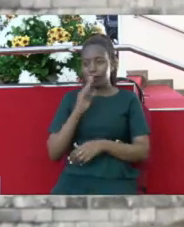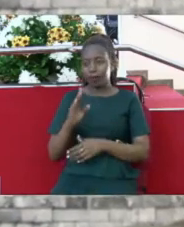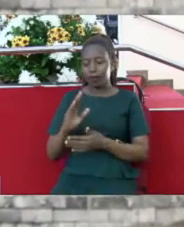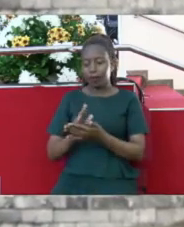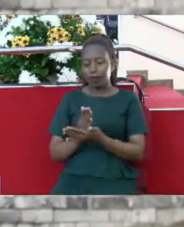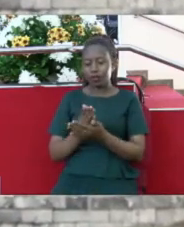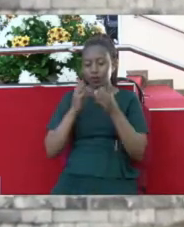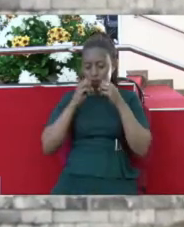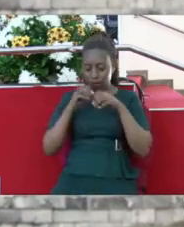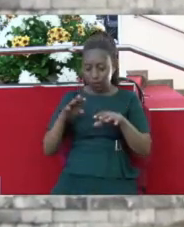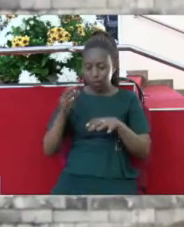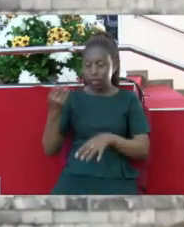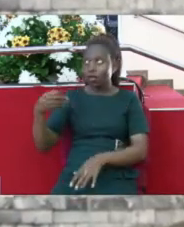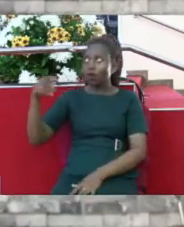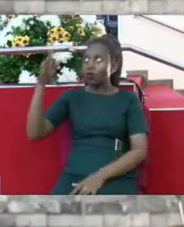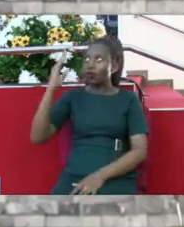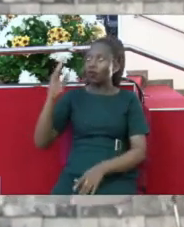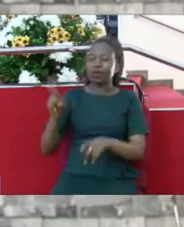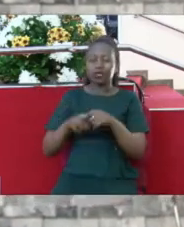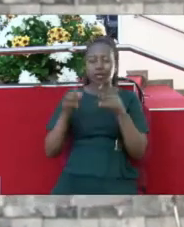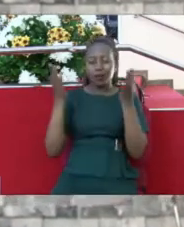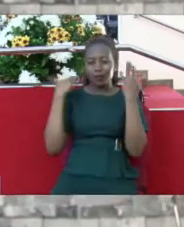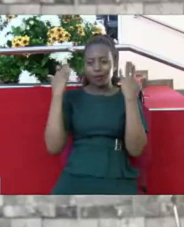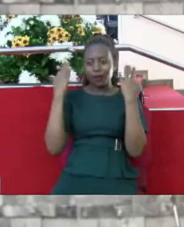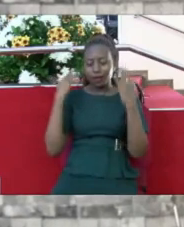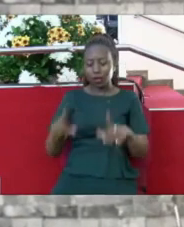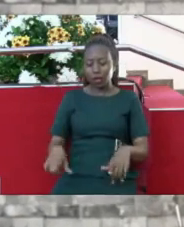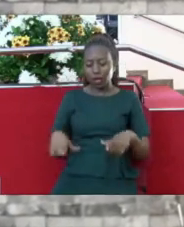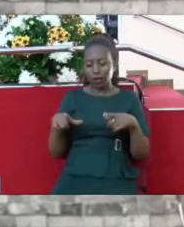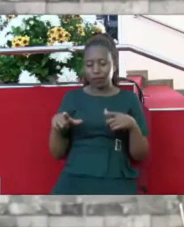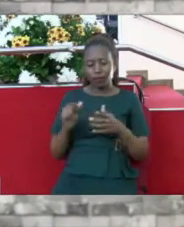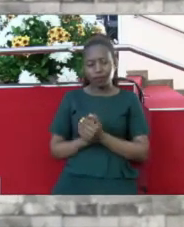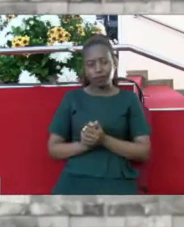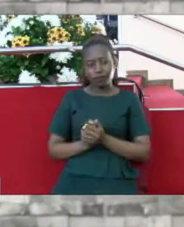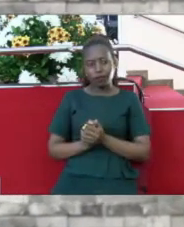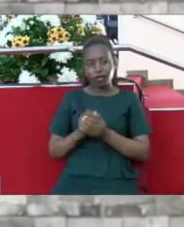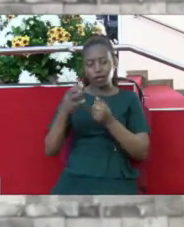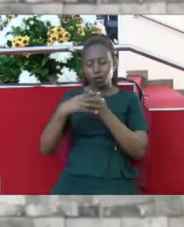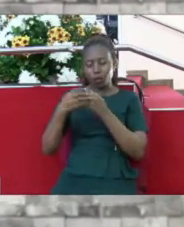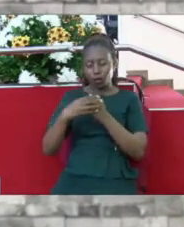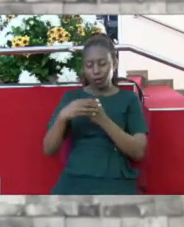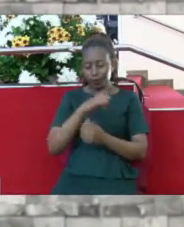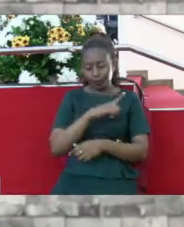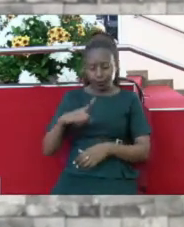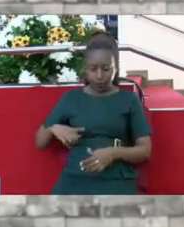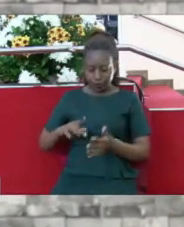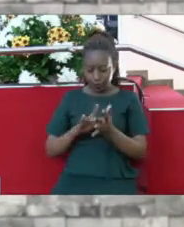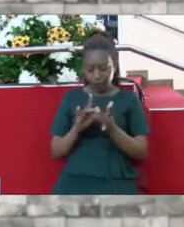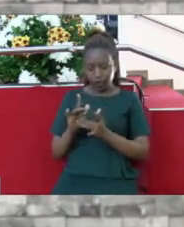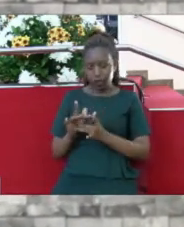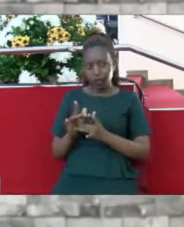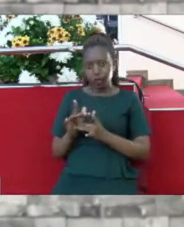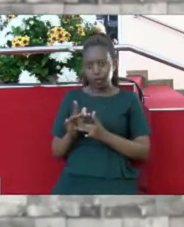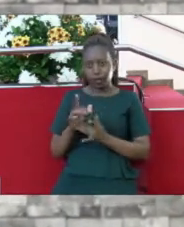baraka za Mungu. Even eternal life. Katika hata uzima wa milele. You want to say after me, Lord Jesus. Sema baada. Say